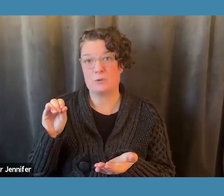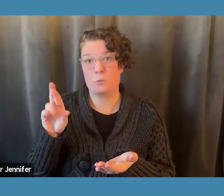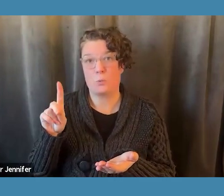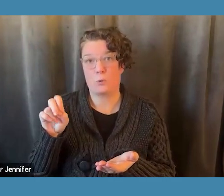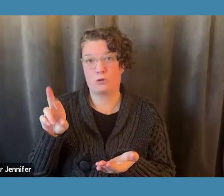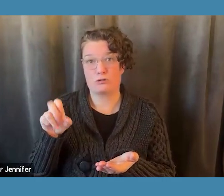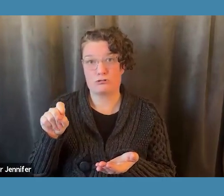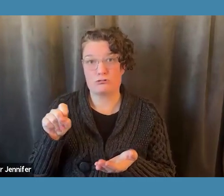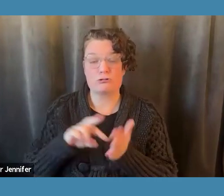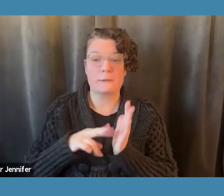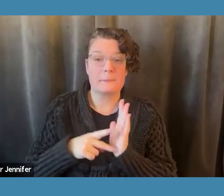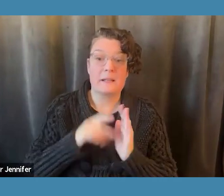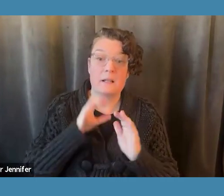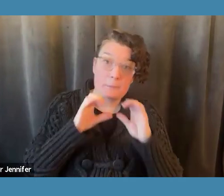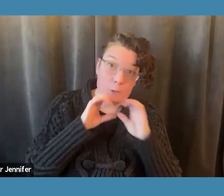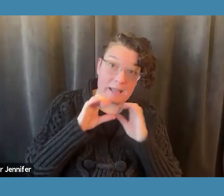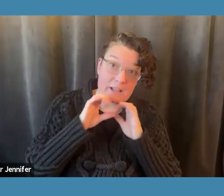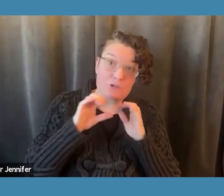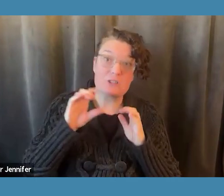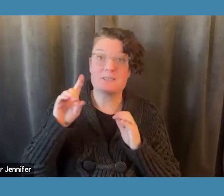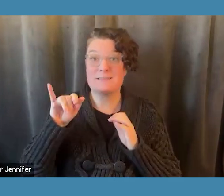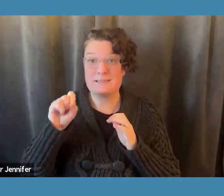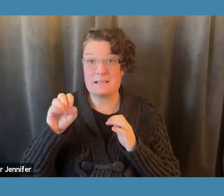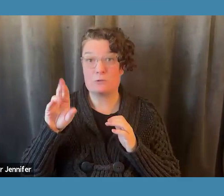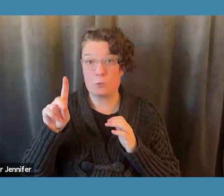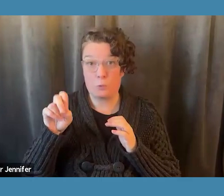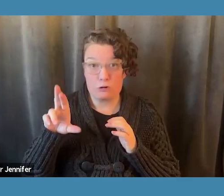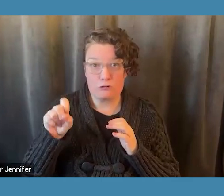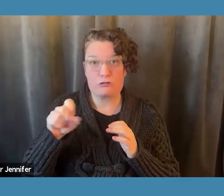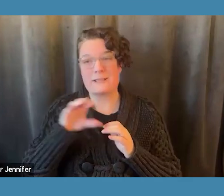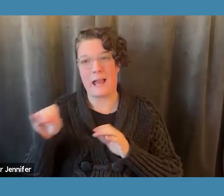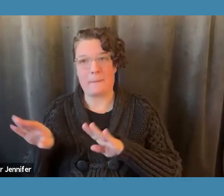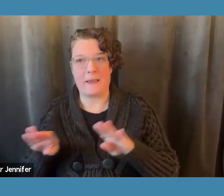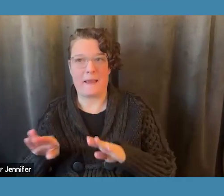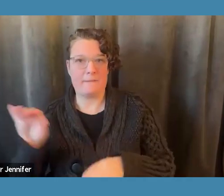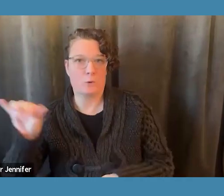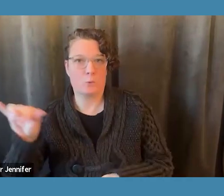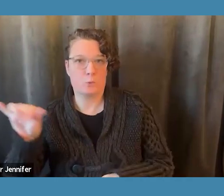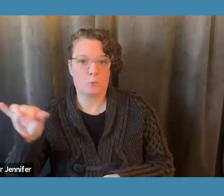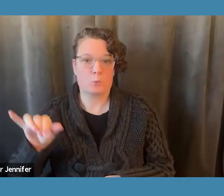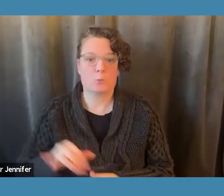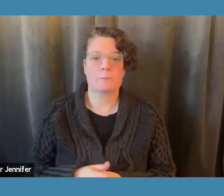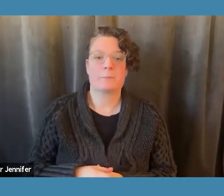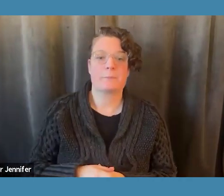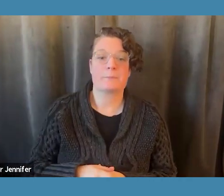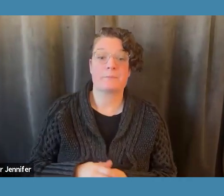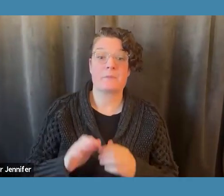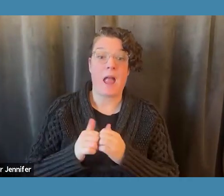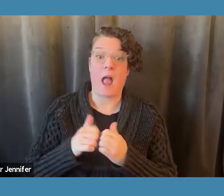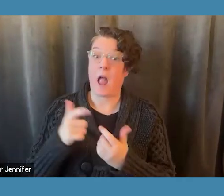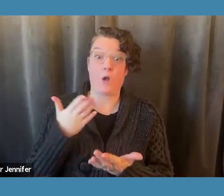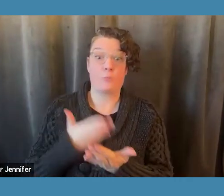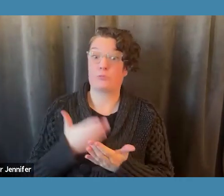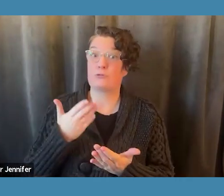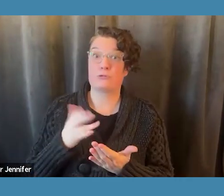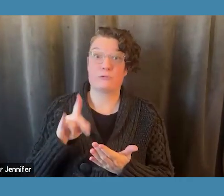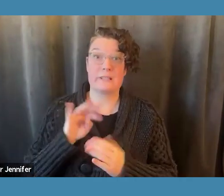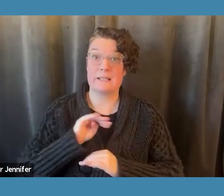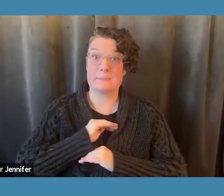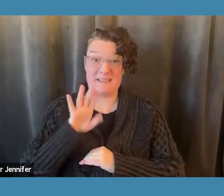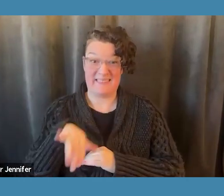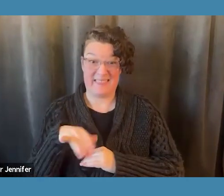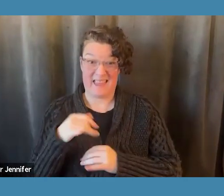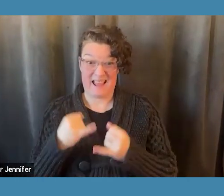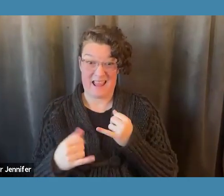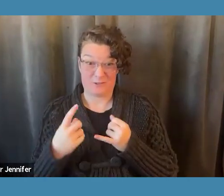severe communication disorders and severe behavior disorders. And you prove that you have met that last prong,